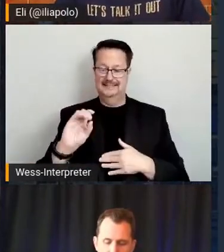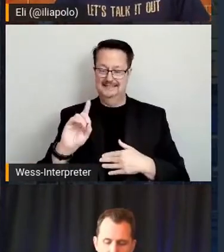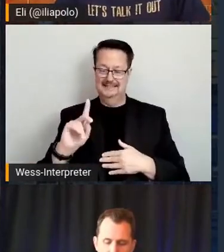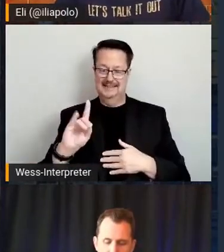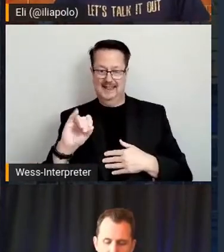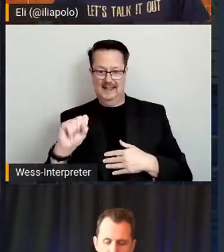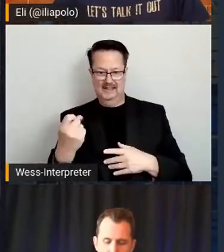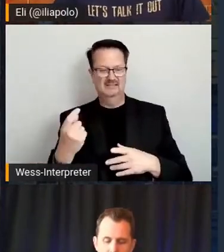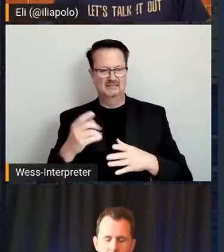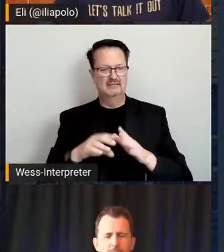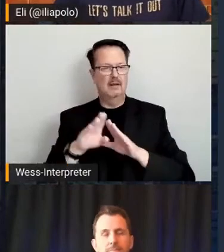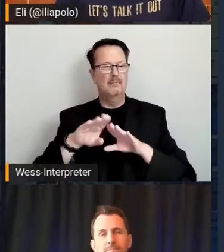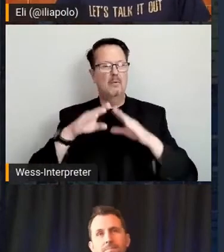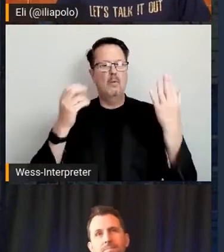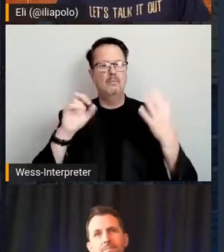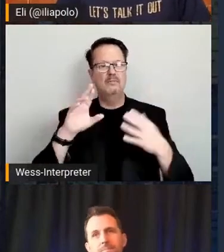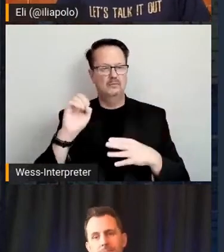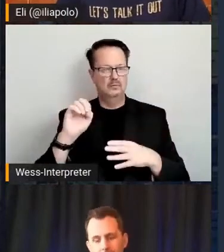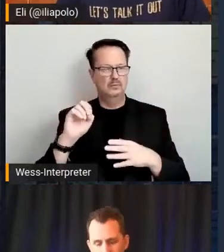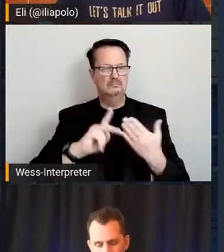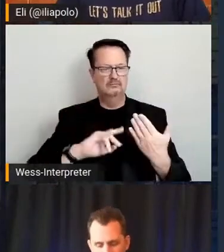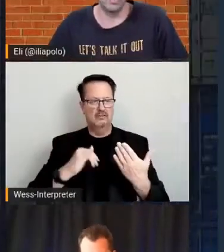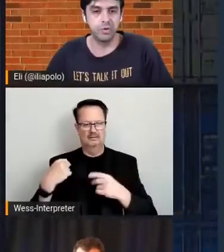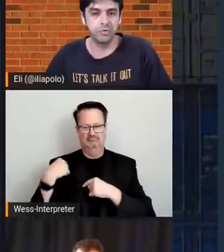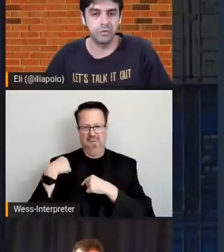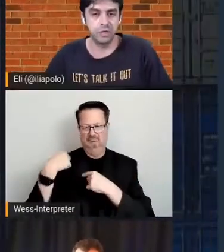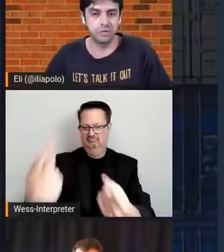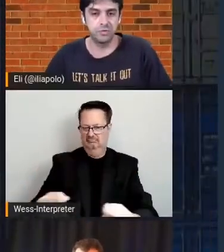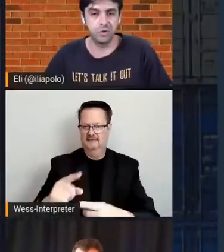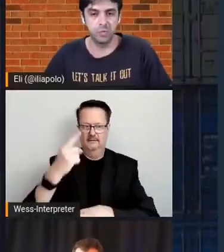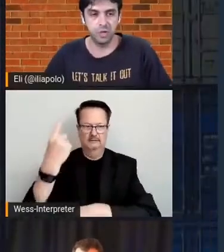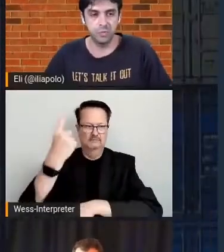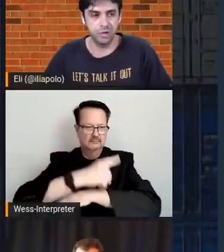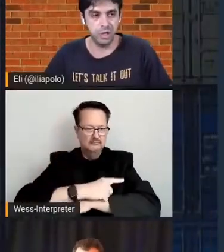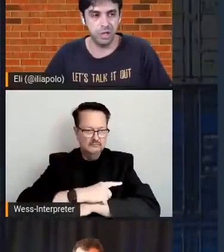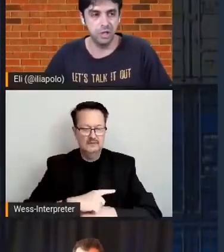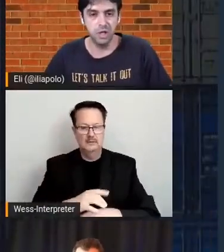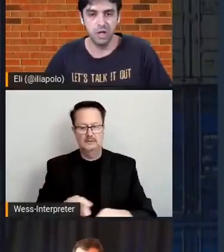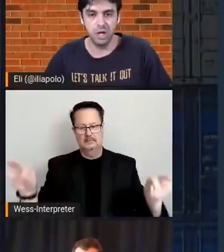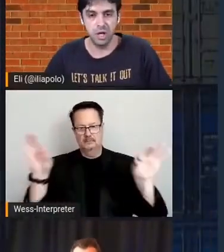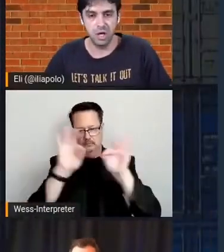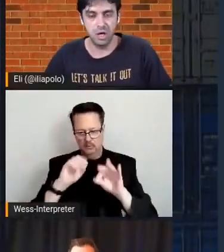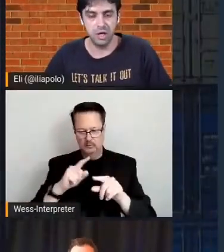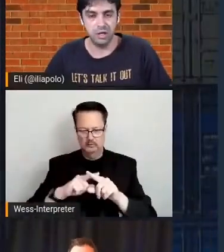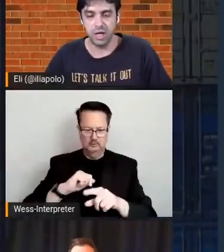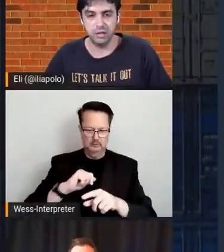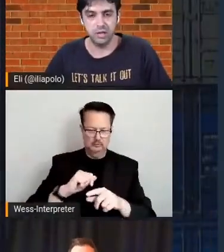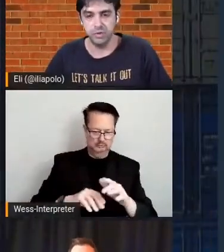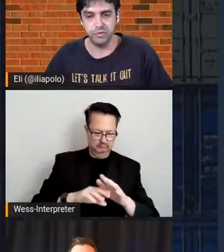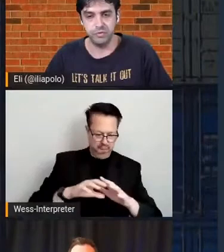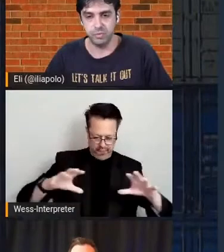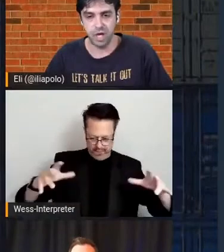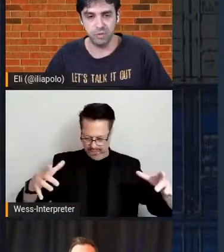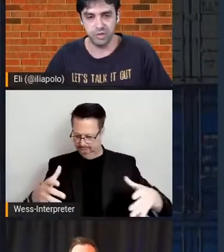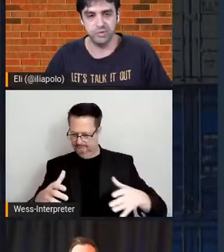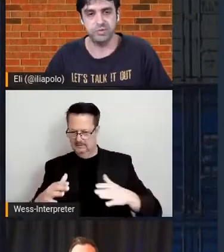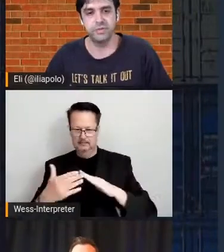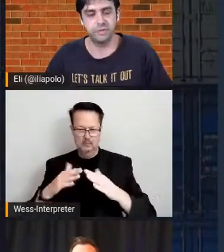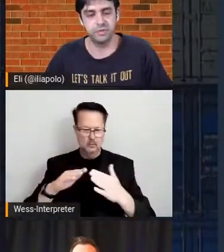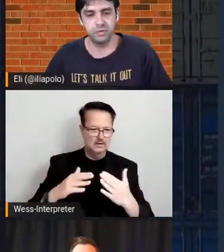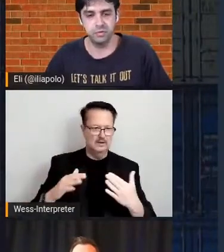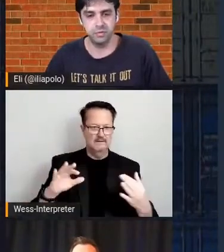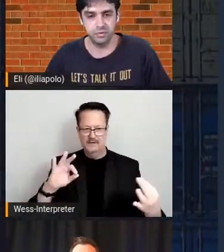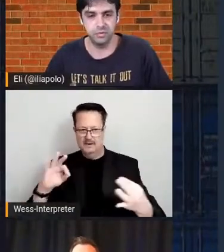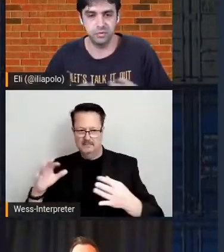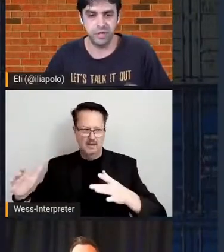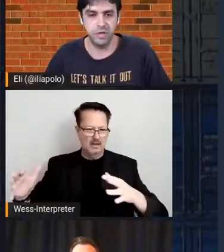open source project from day one, right? It was really important for us to form a community and get community feedback, because this